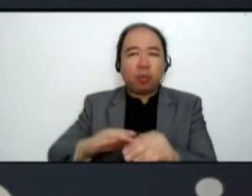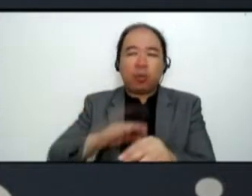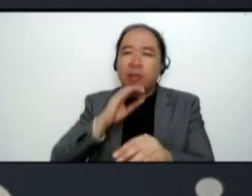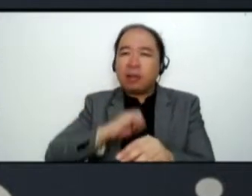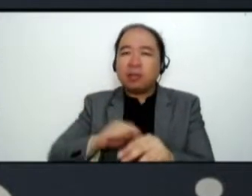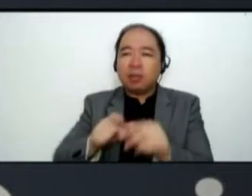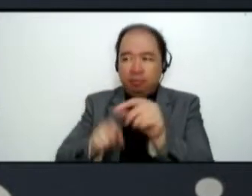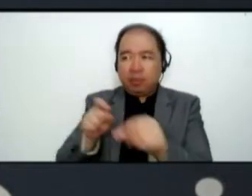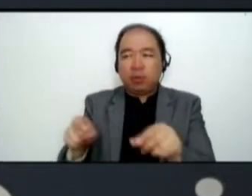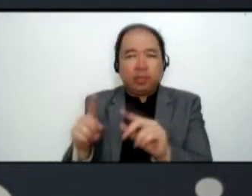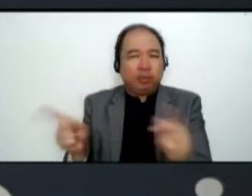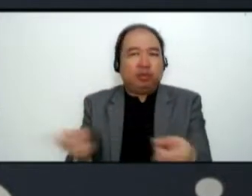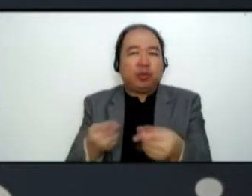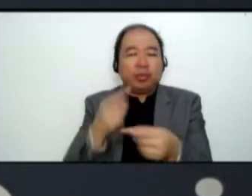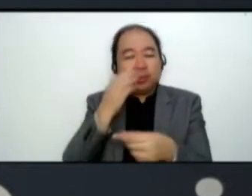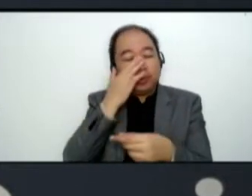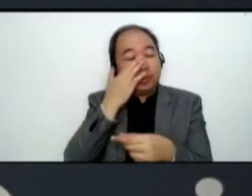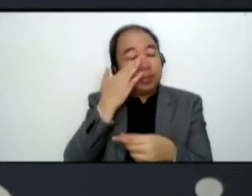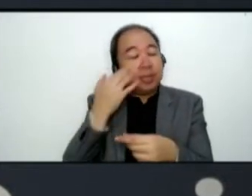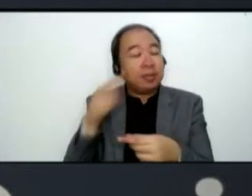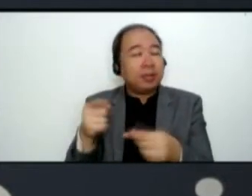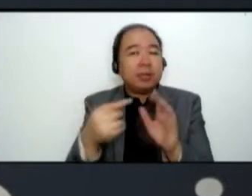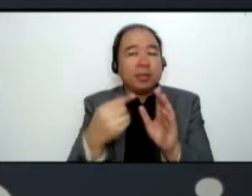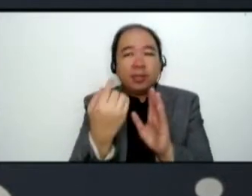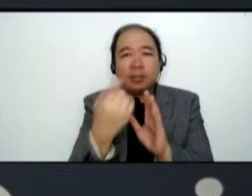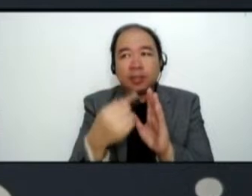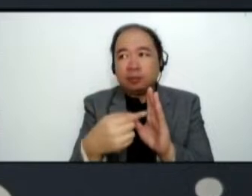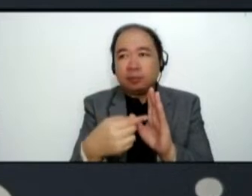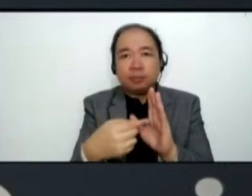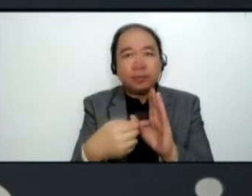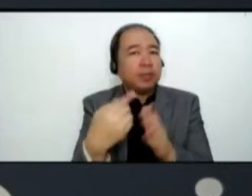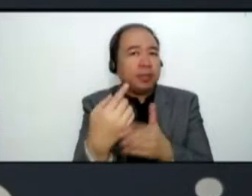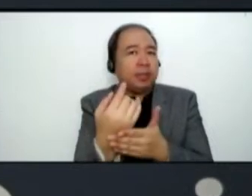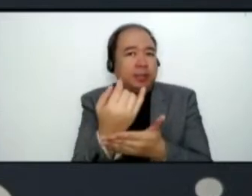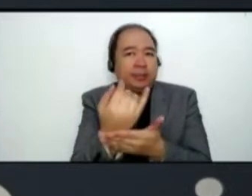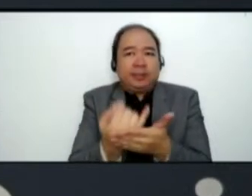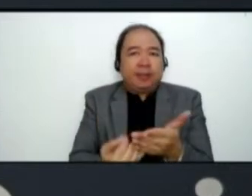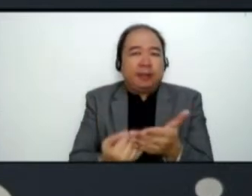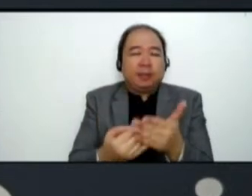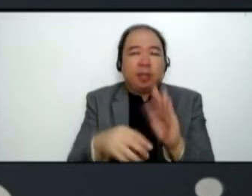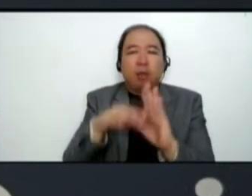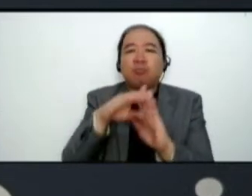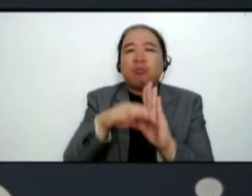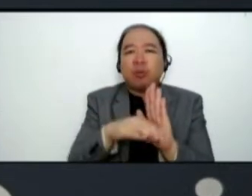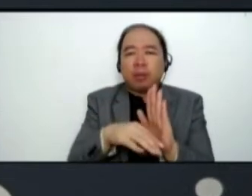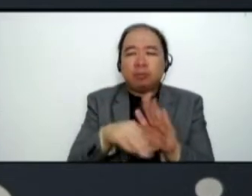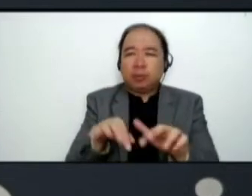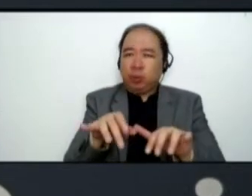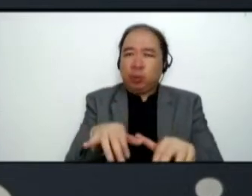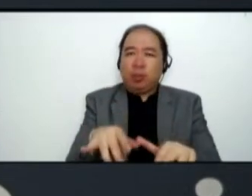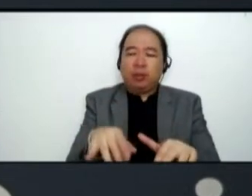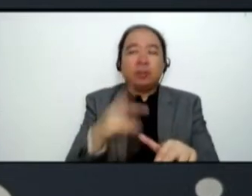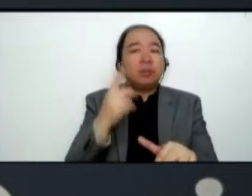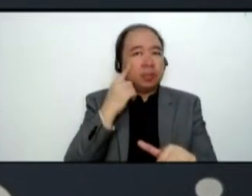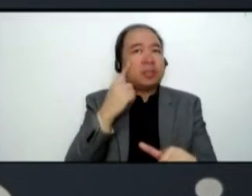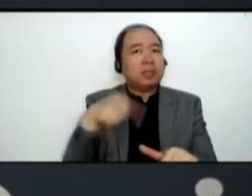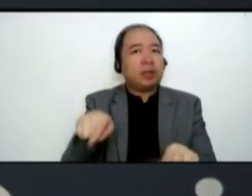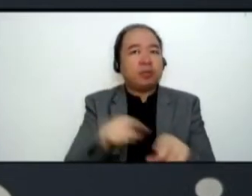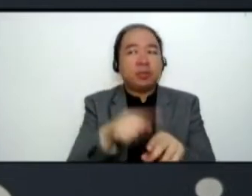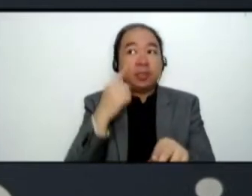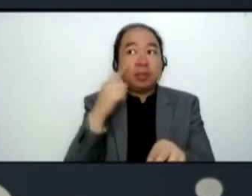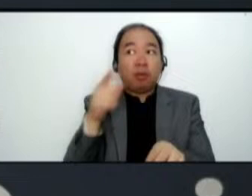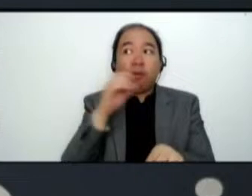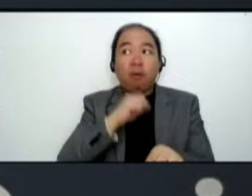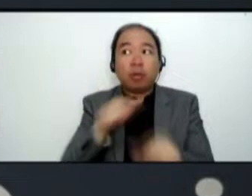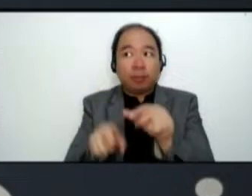short. Specially designed programs. And I would argue for all of you to think that older persons will catch up on their